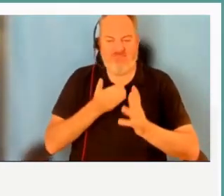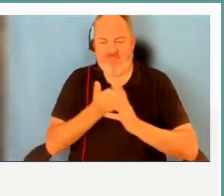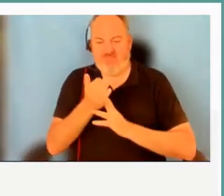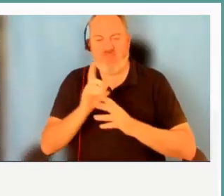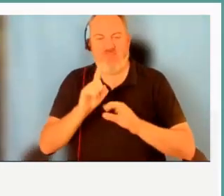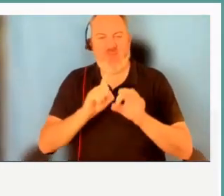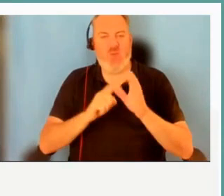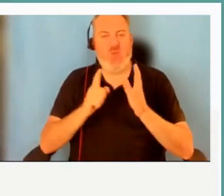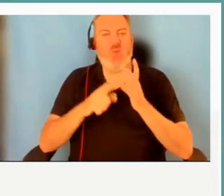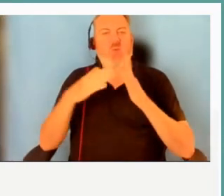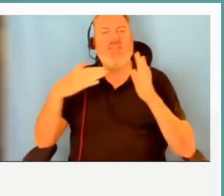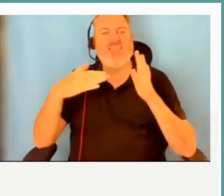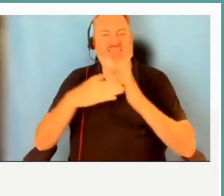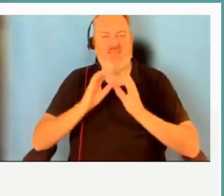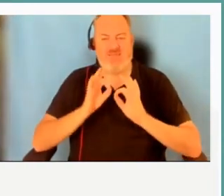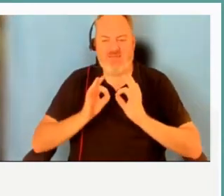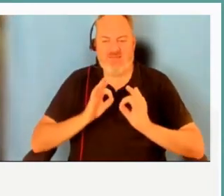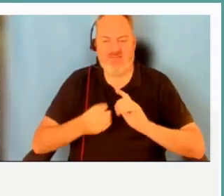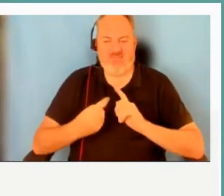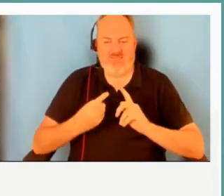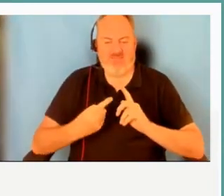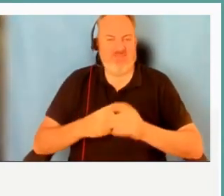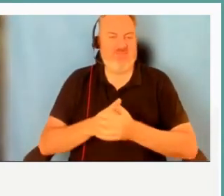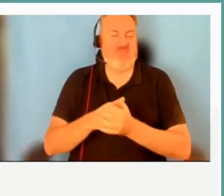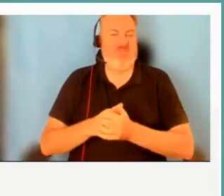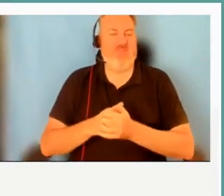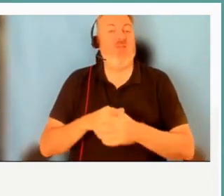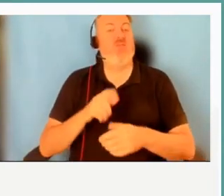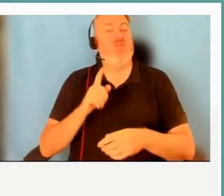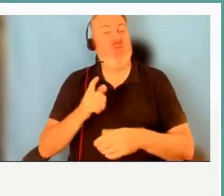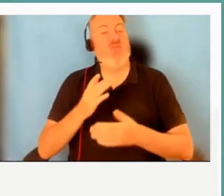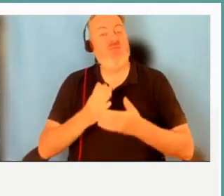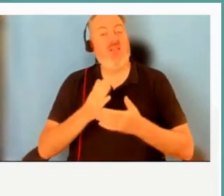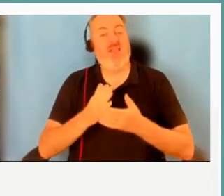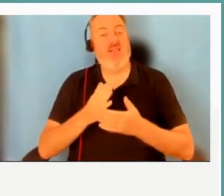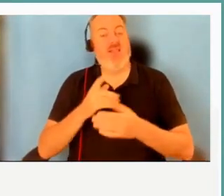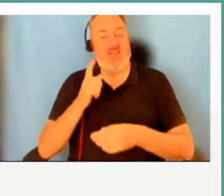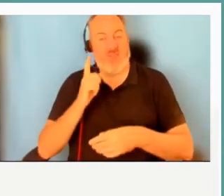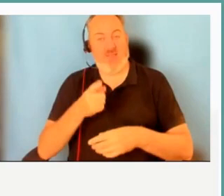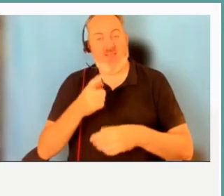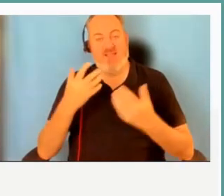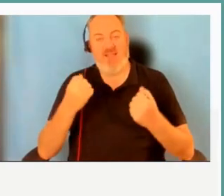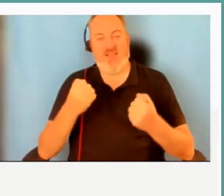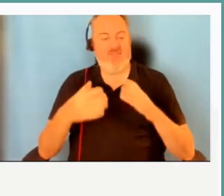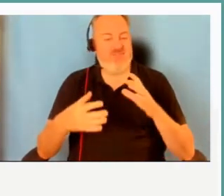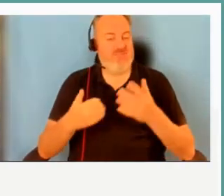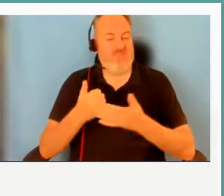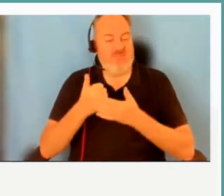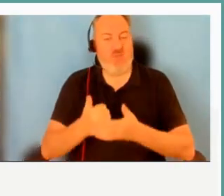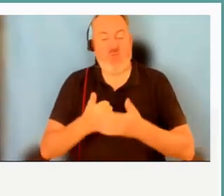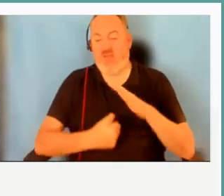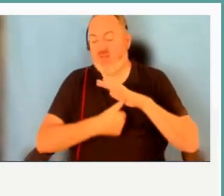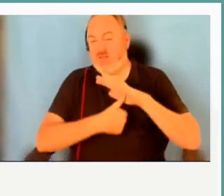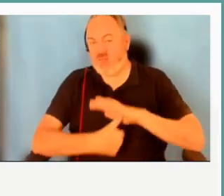work your way through different modules. And SilverCloud offers different programs on depression,